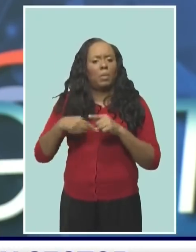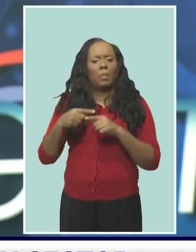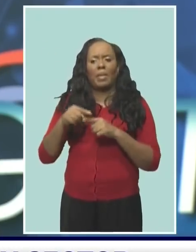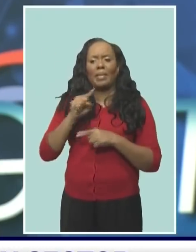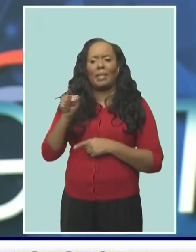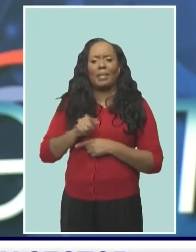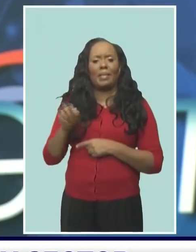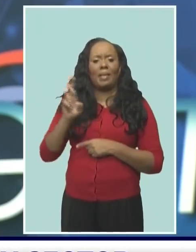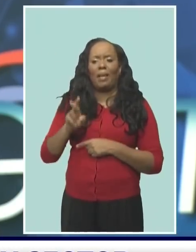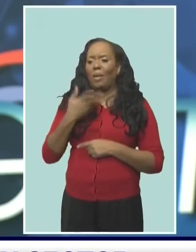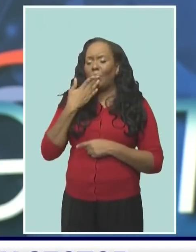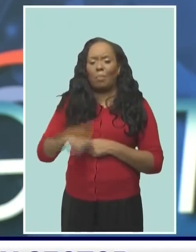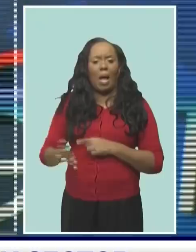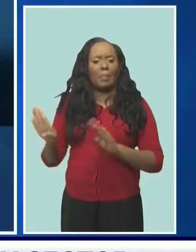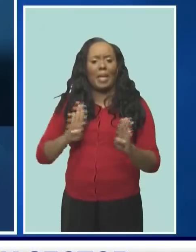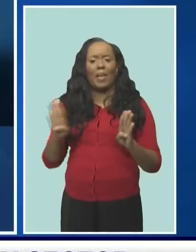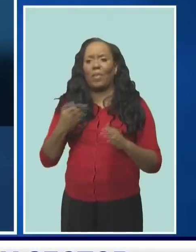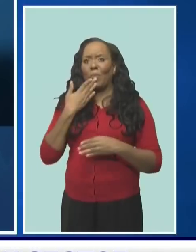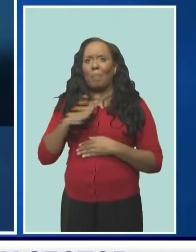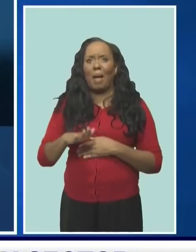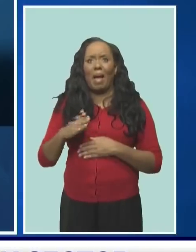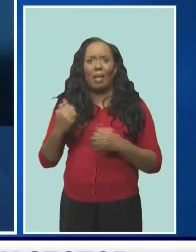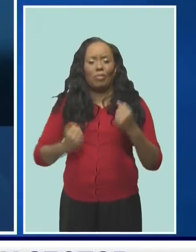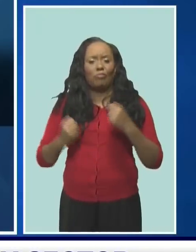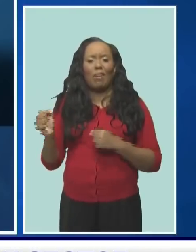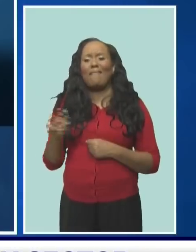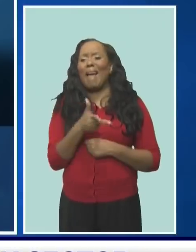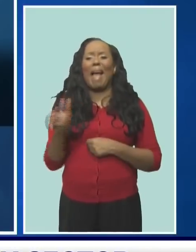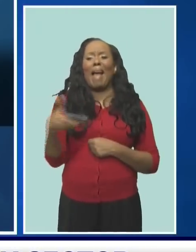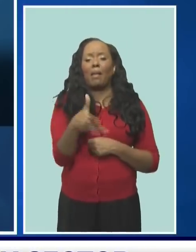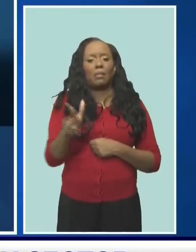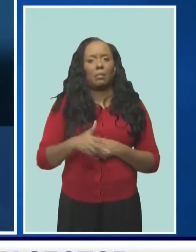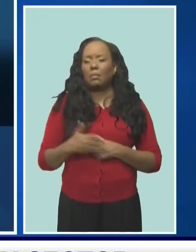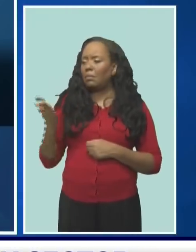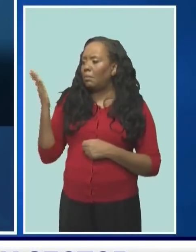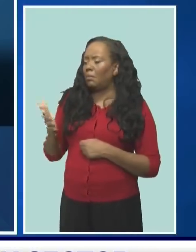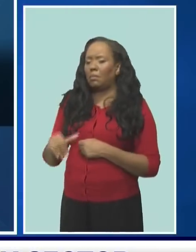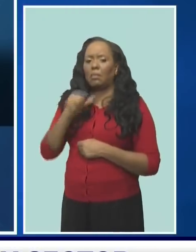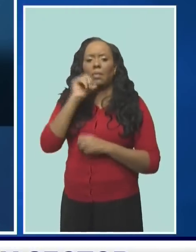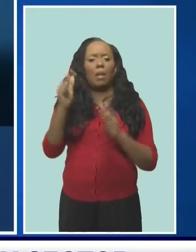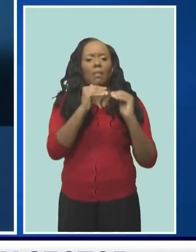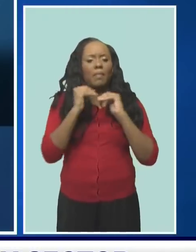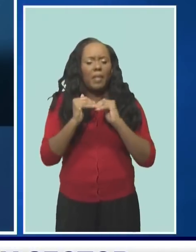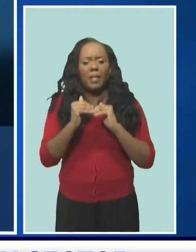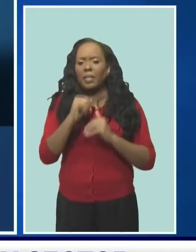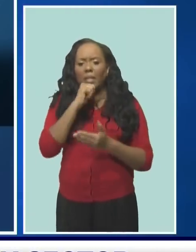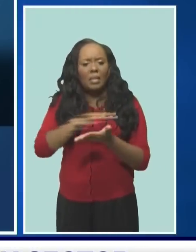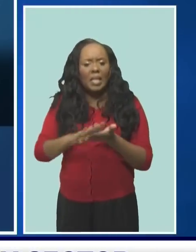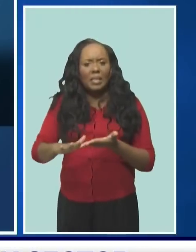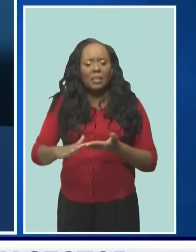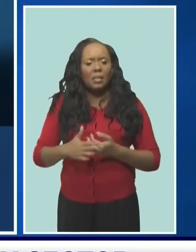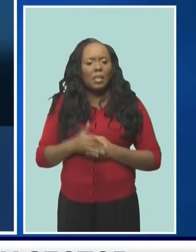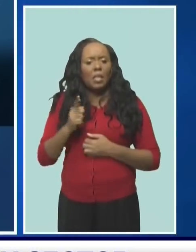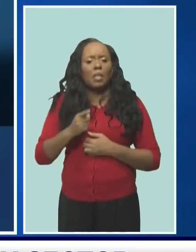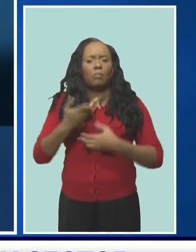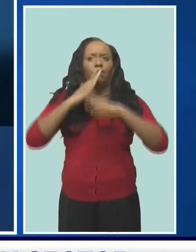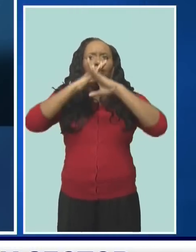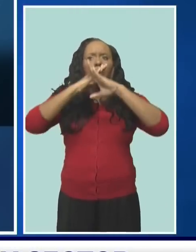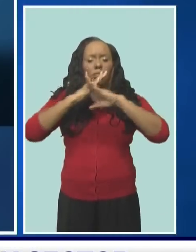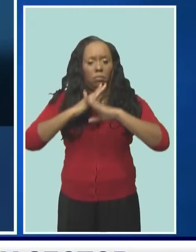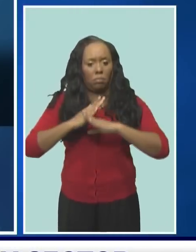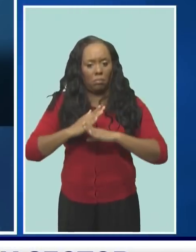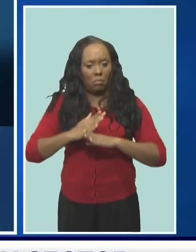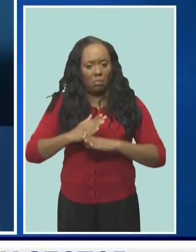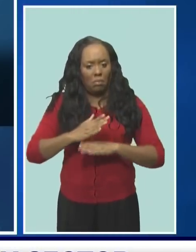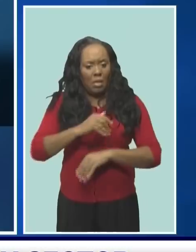the QEH. It is unfair, unkind, and inconsiderate of you to inhibit or impede